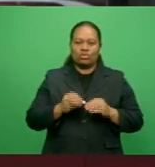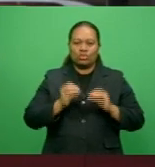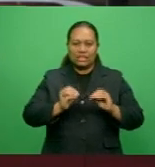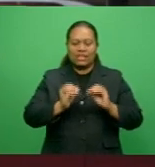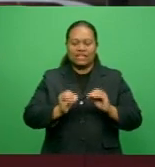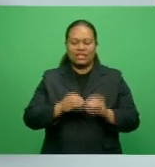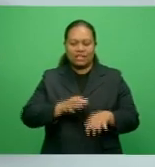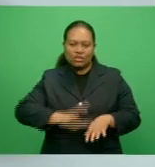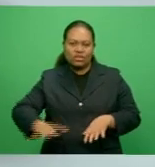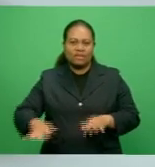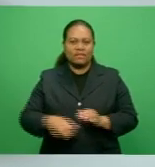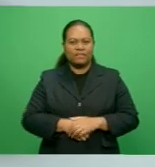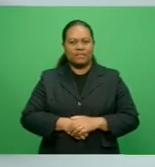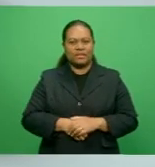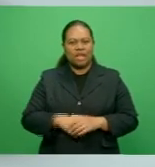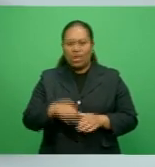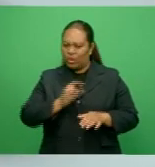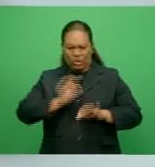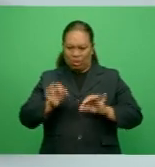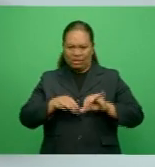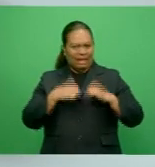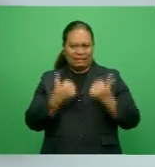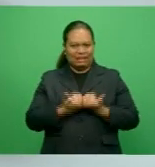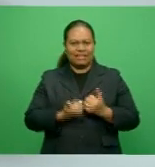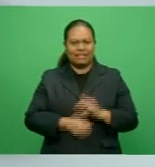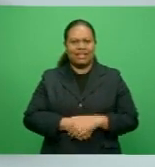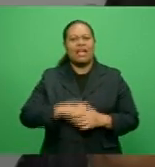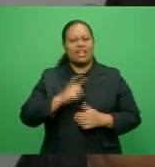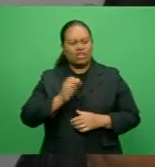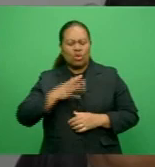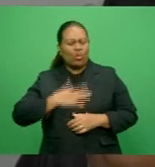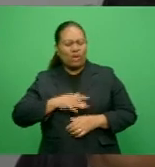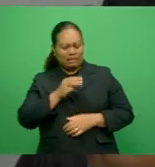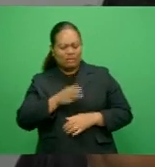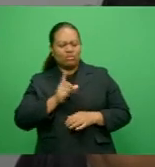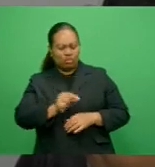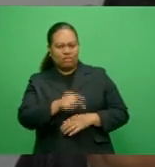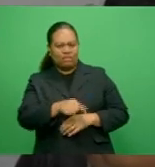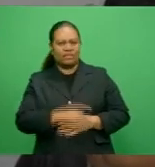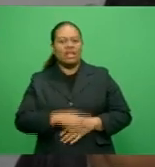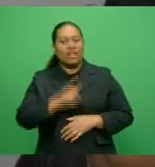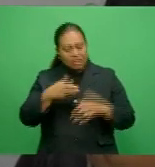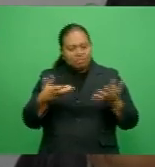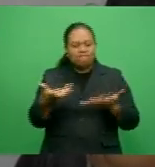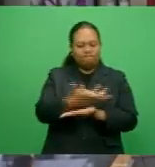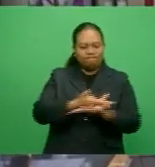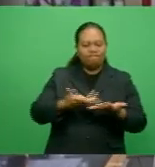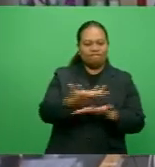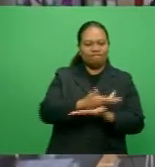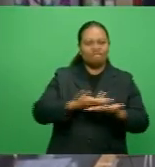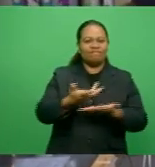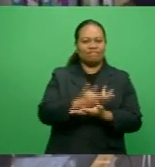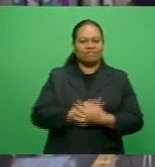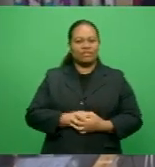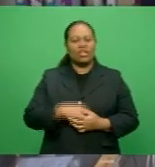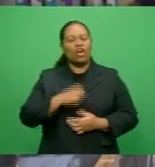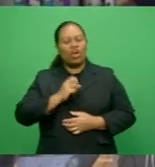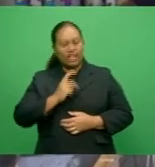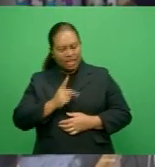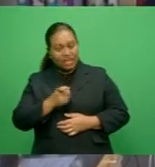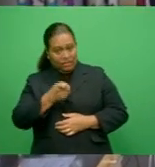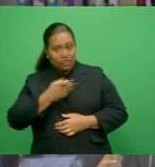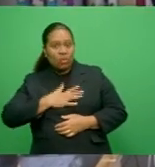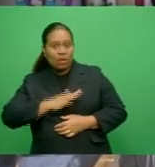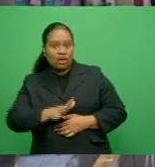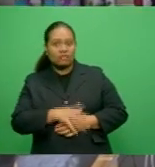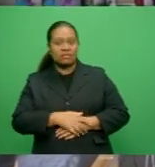So we had a big disagreement with that because we really wanted him, so we sat down and we have a discussion. And I told him that, okay, if this is the